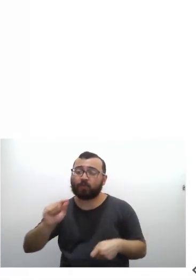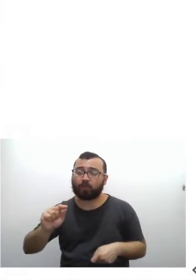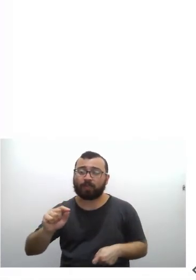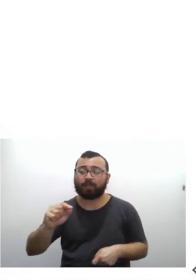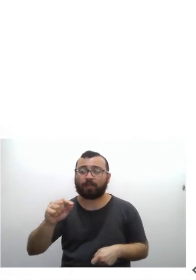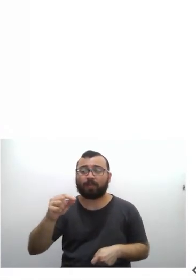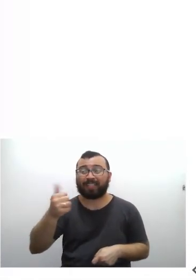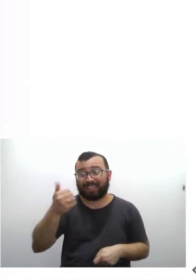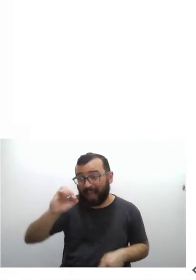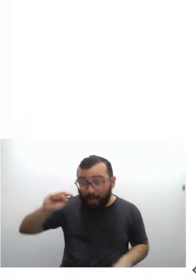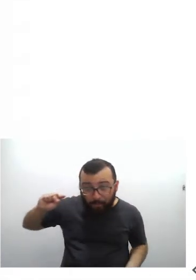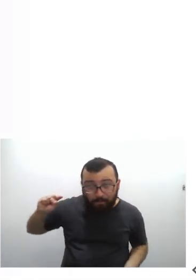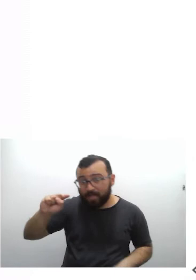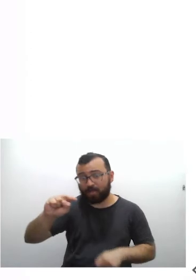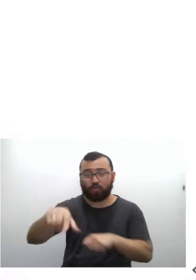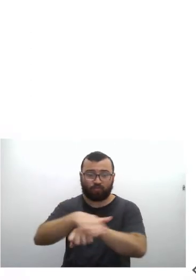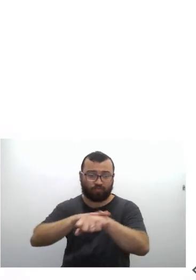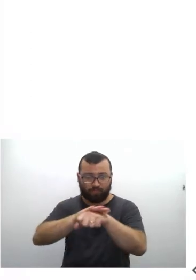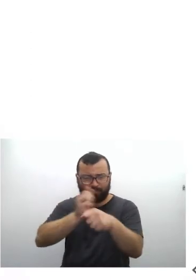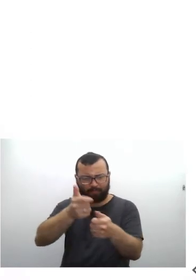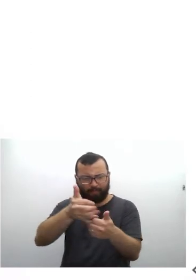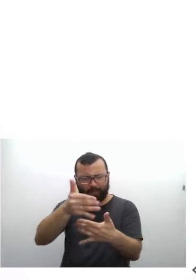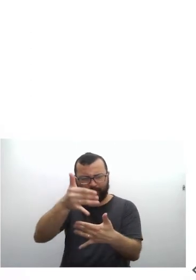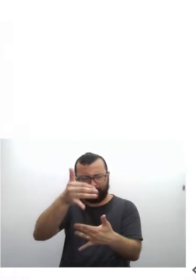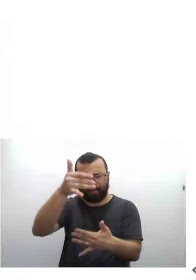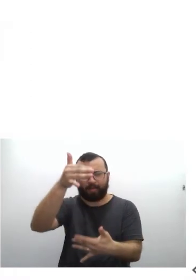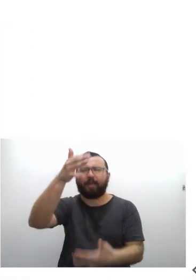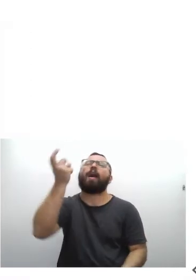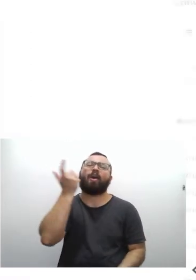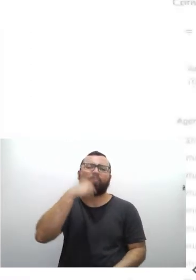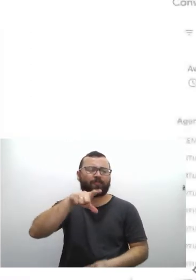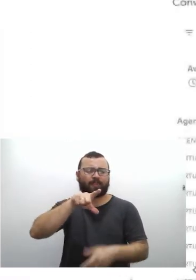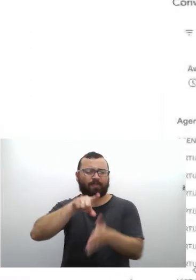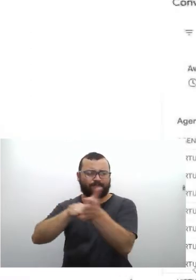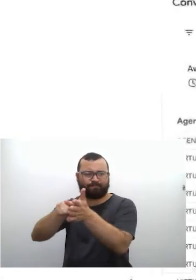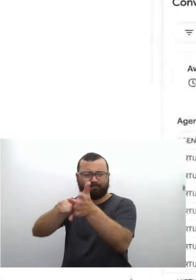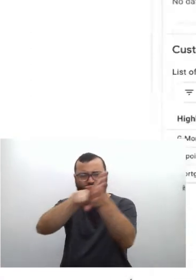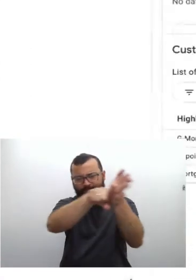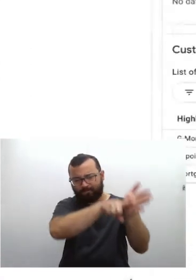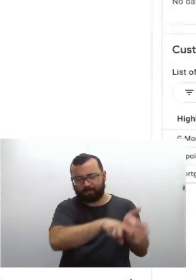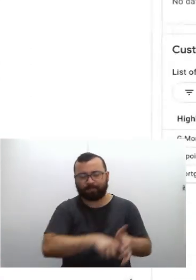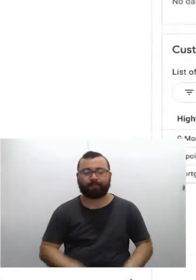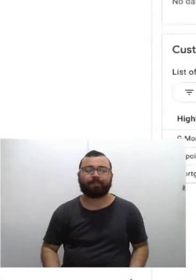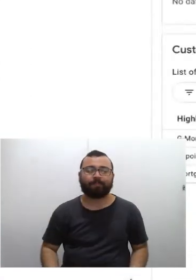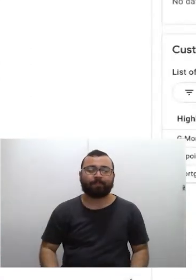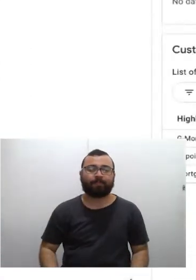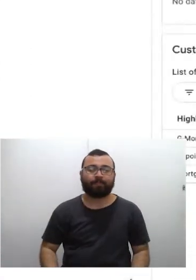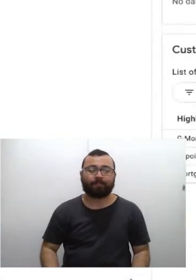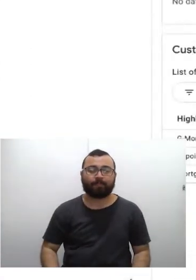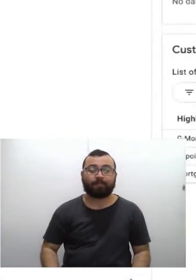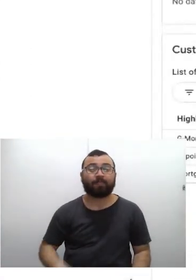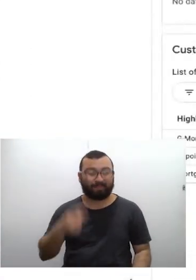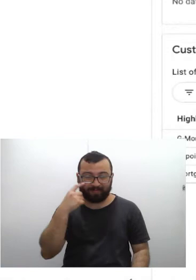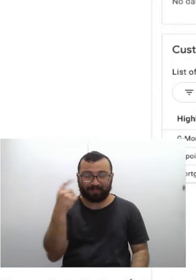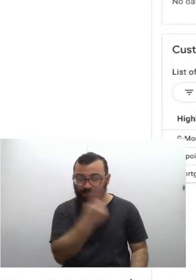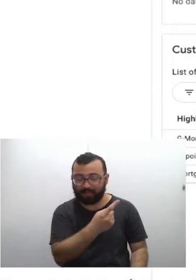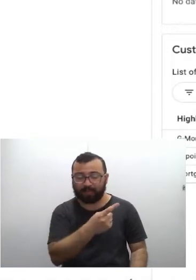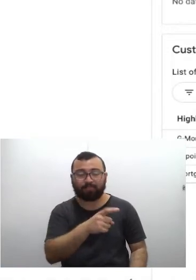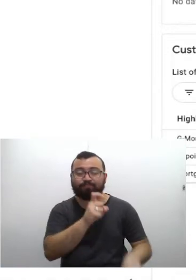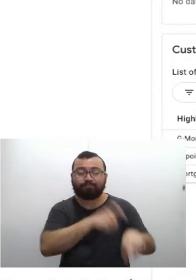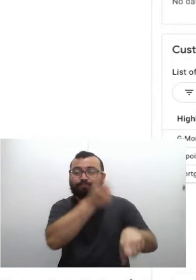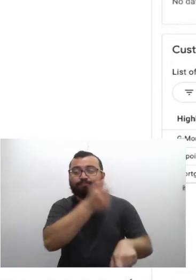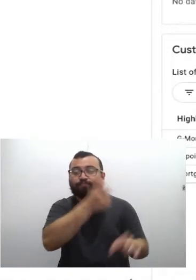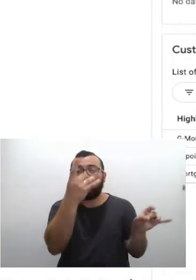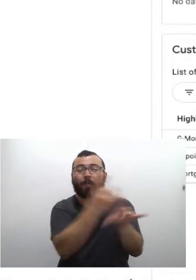10,000 conversations. And then you can start the training. Smart highlights automatically detect highlights